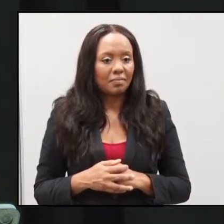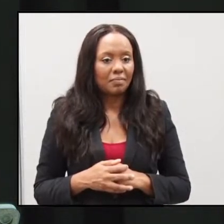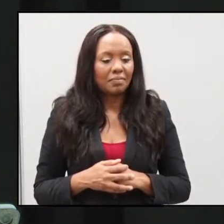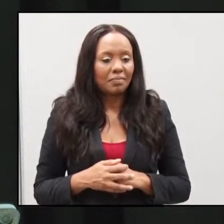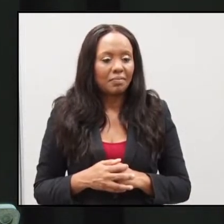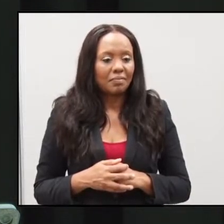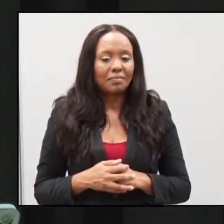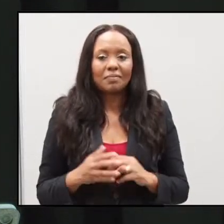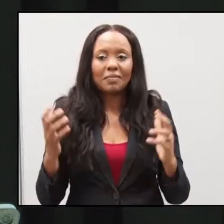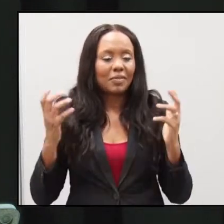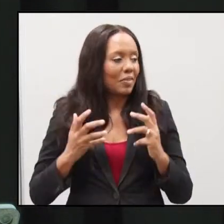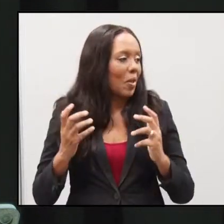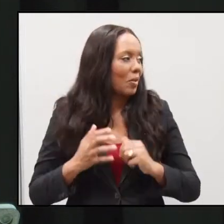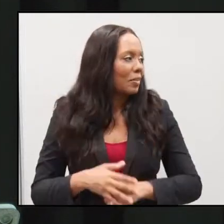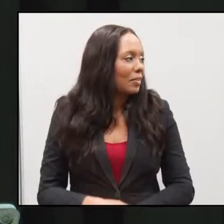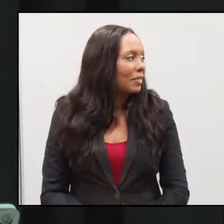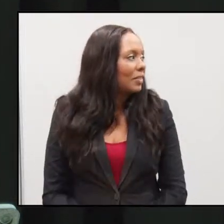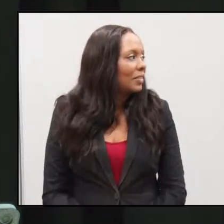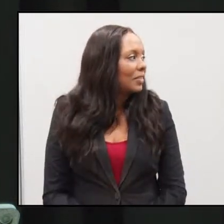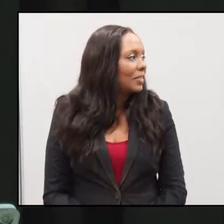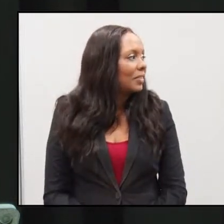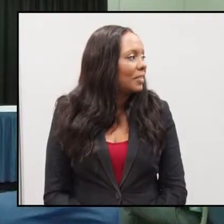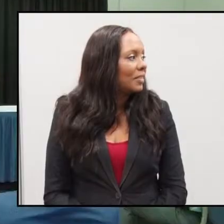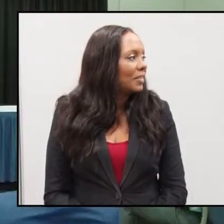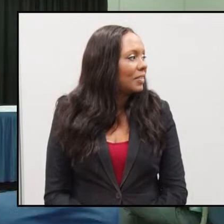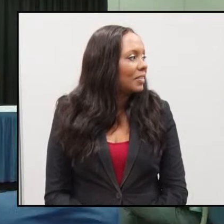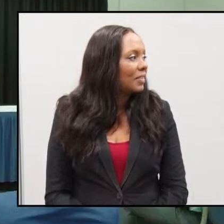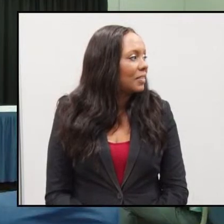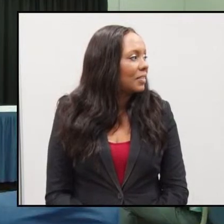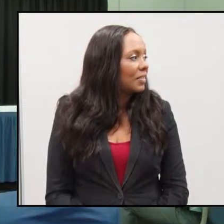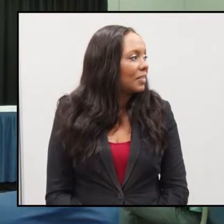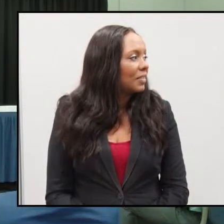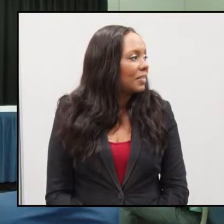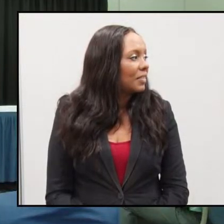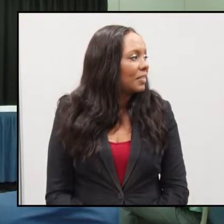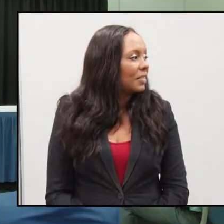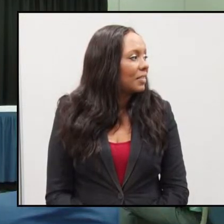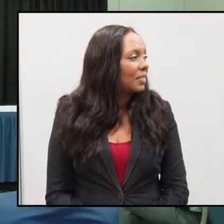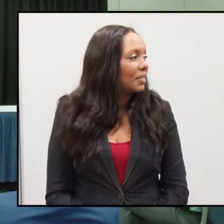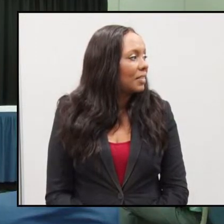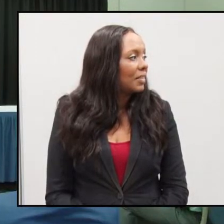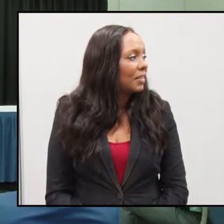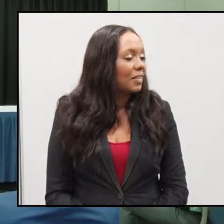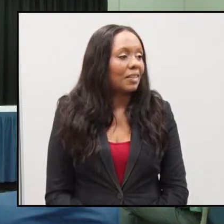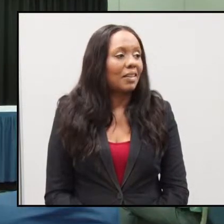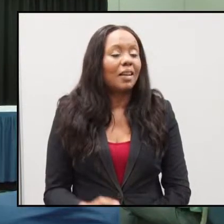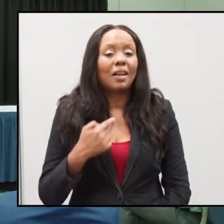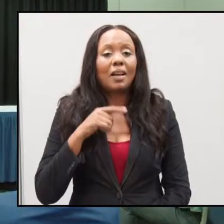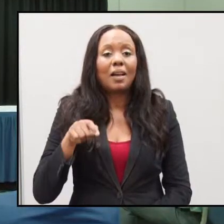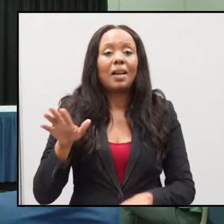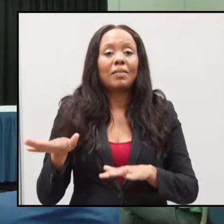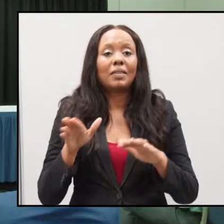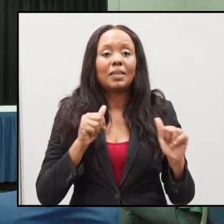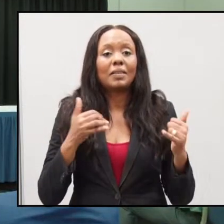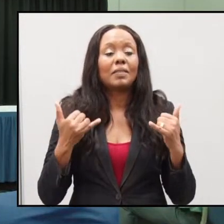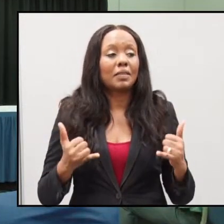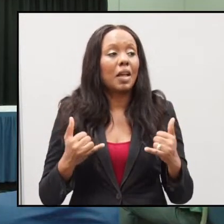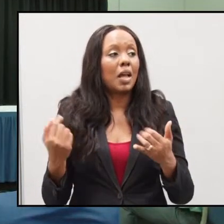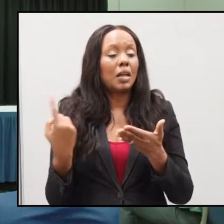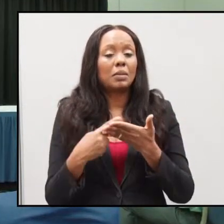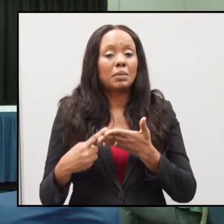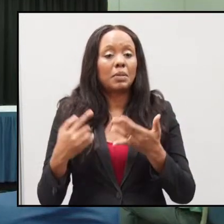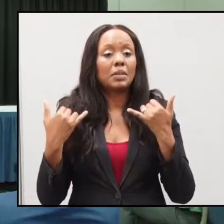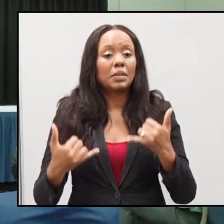Wow, this. It's probably because they know that I have to leave here as well and go and speak in the debate on